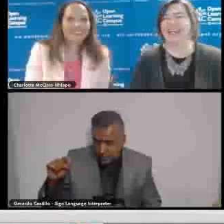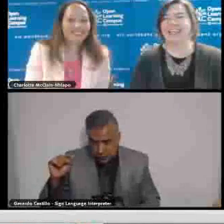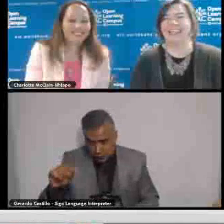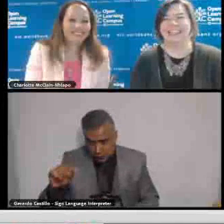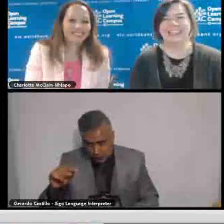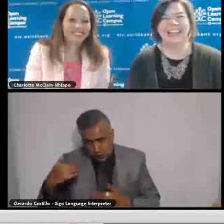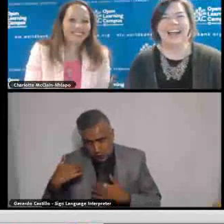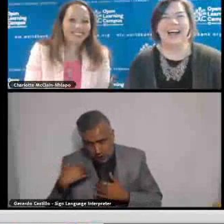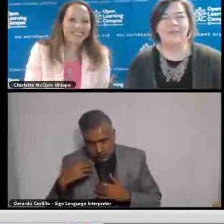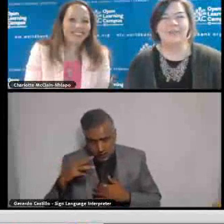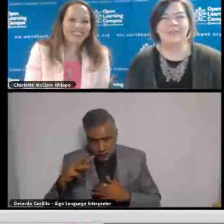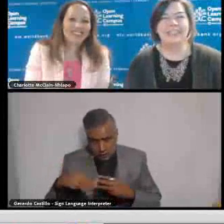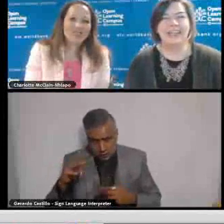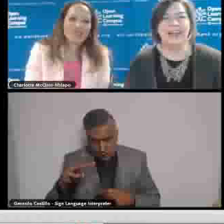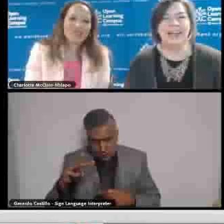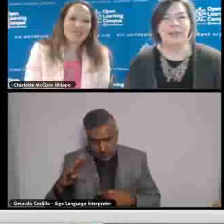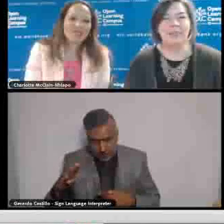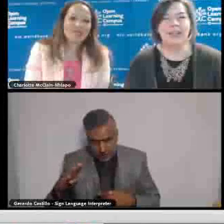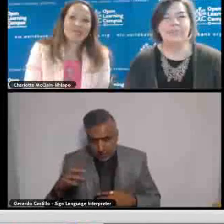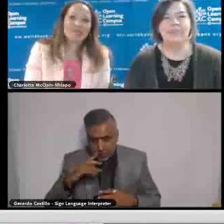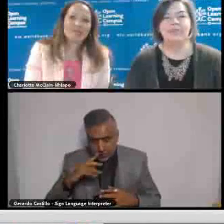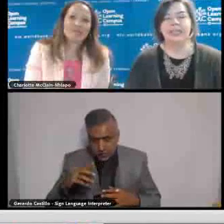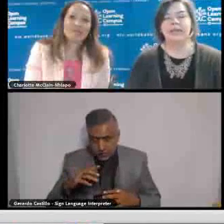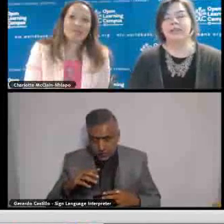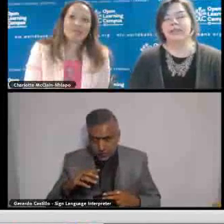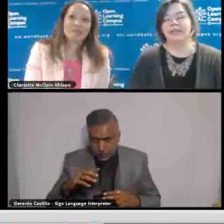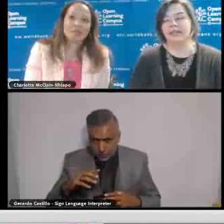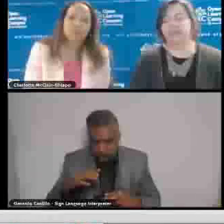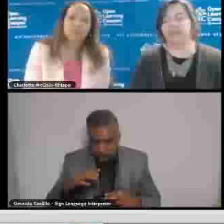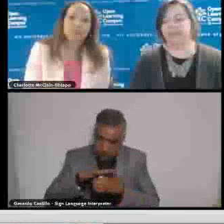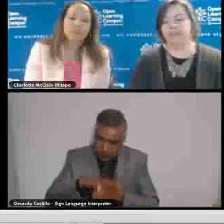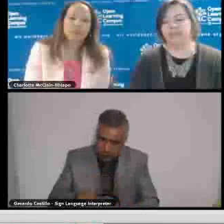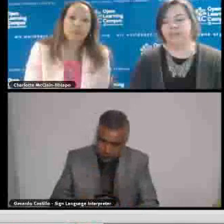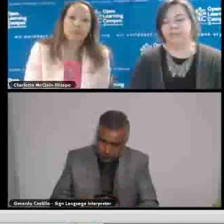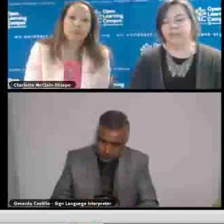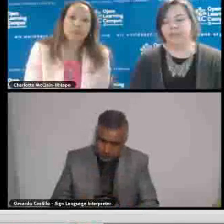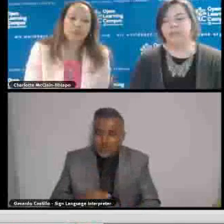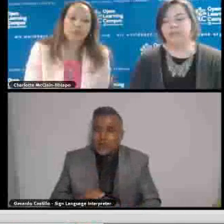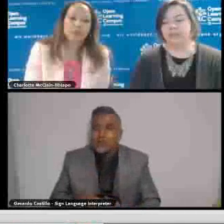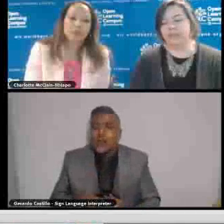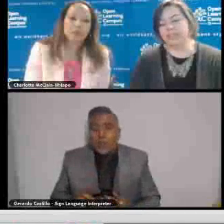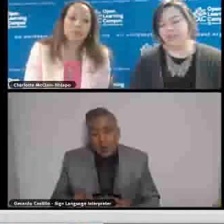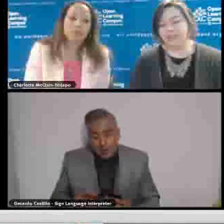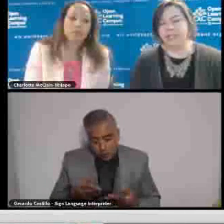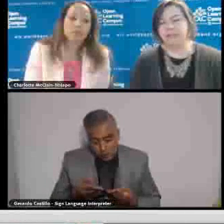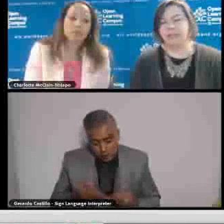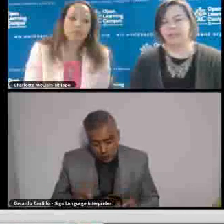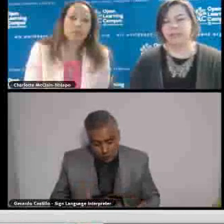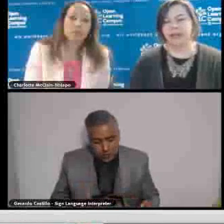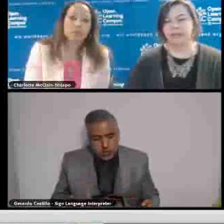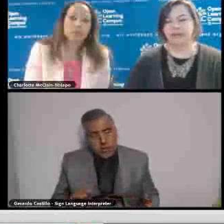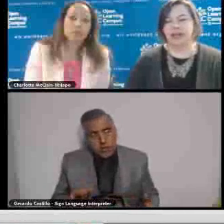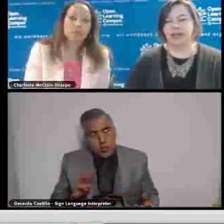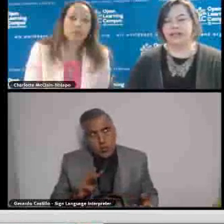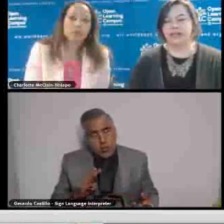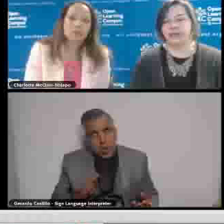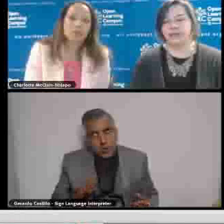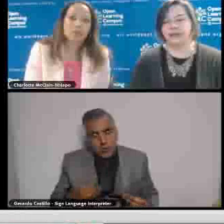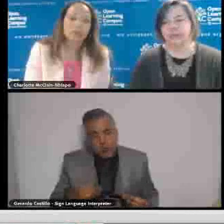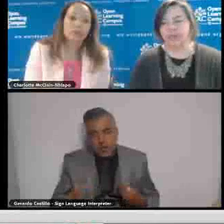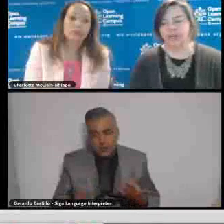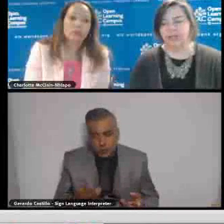Bank. But absolutely, I mean the resources that, for example, the World Bank provides